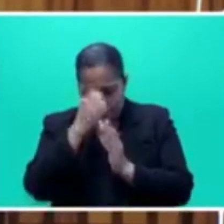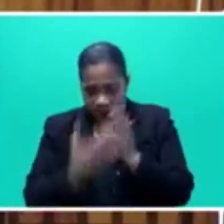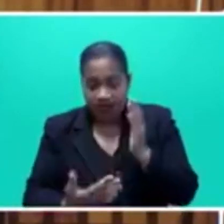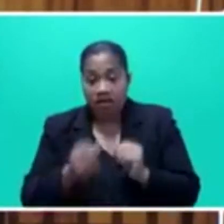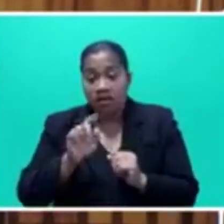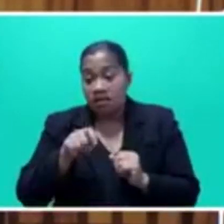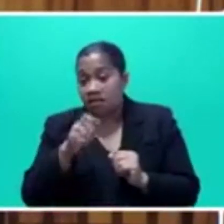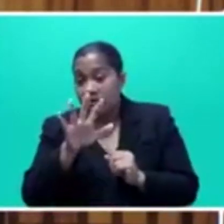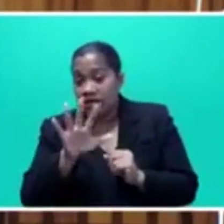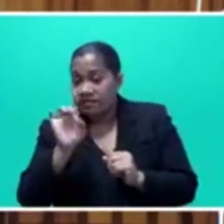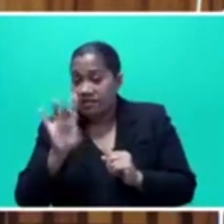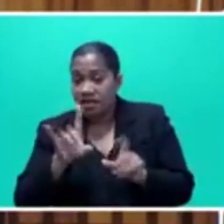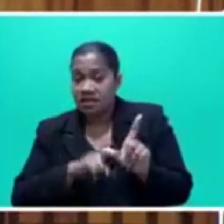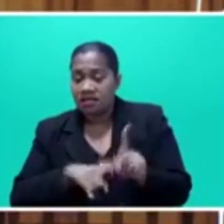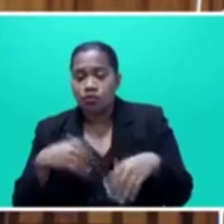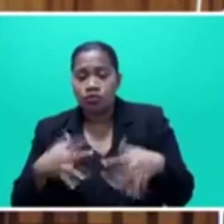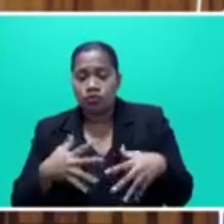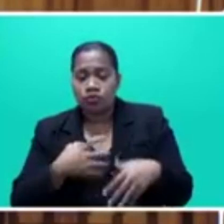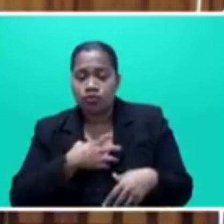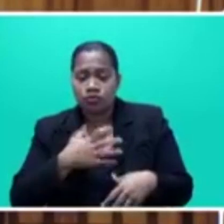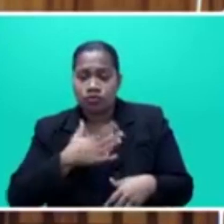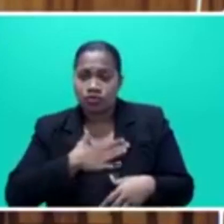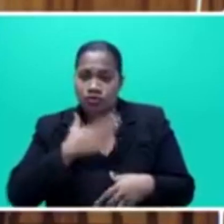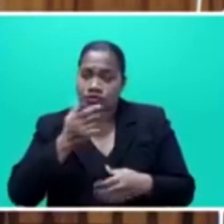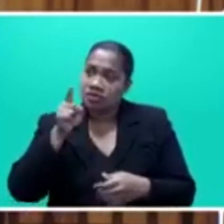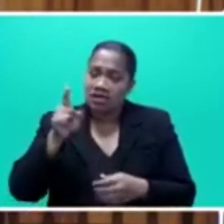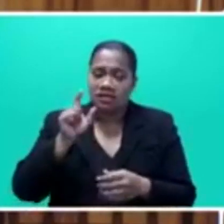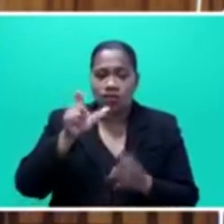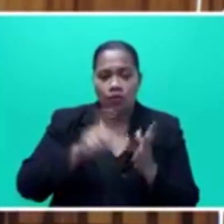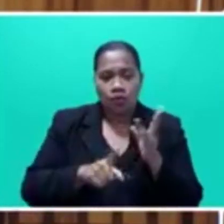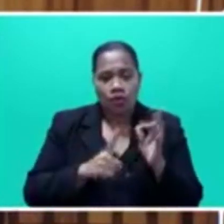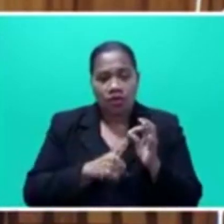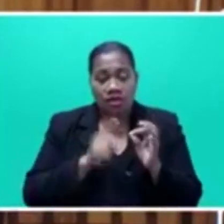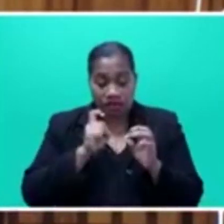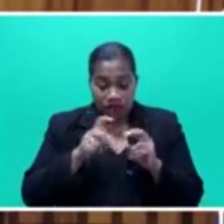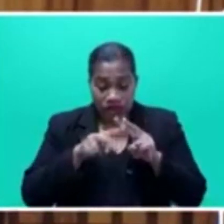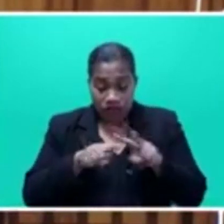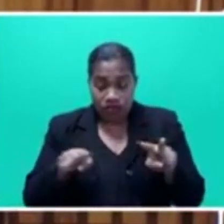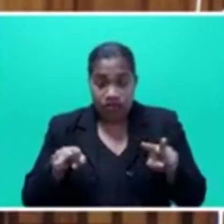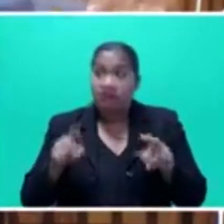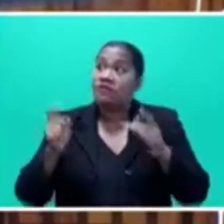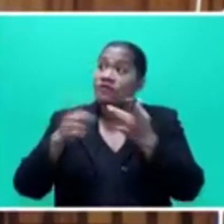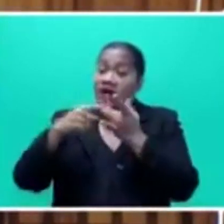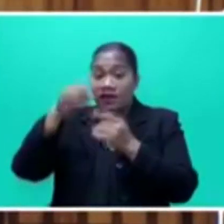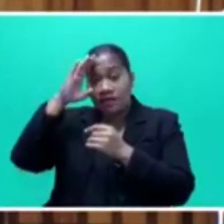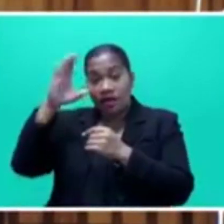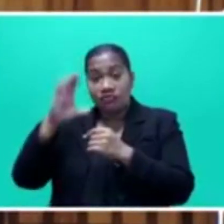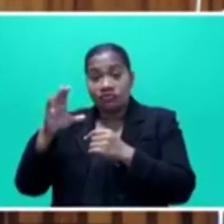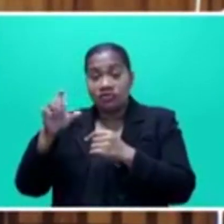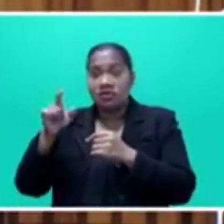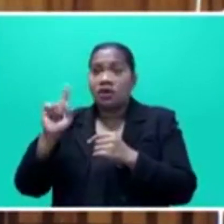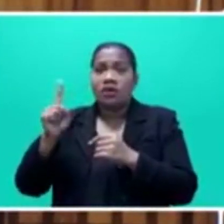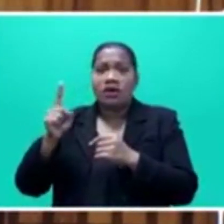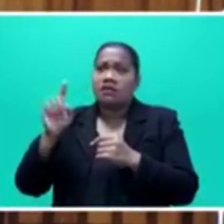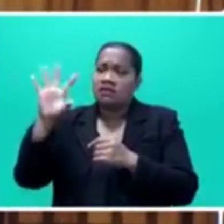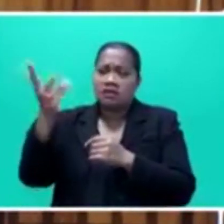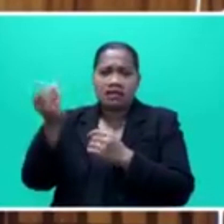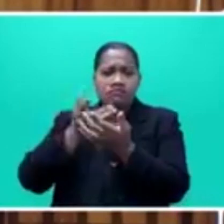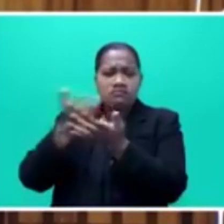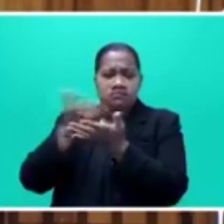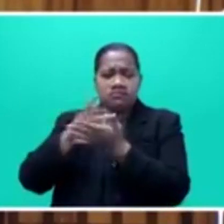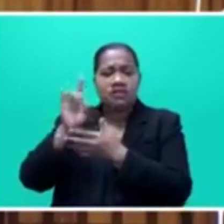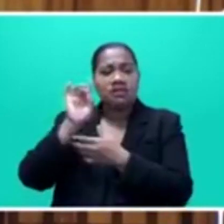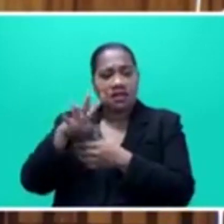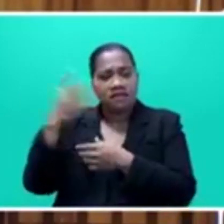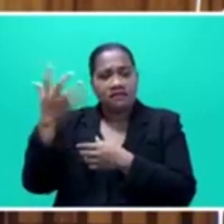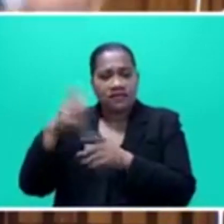be able to further our interest at the COPs. If you look at the delegation of other countries, they have been negotiating for the past 10,